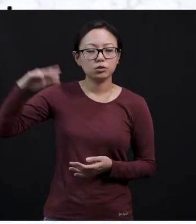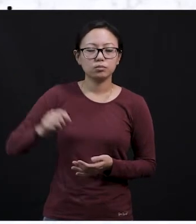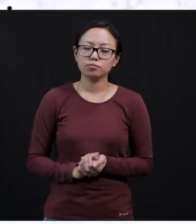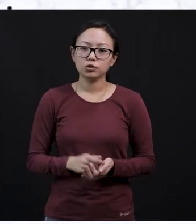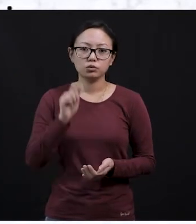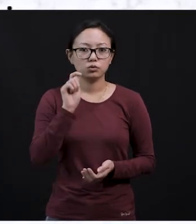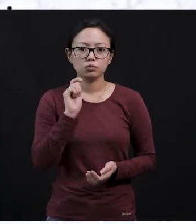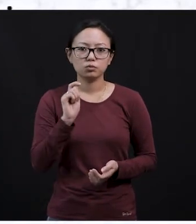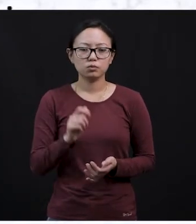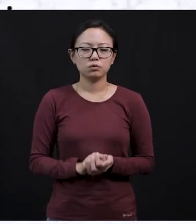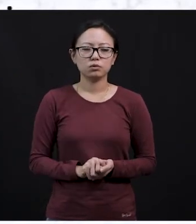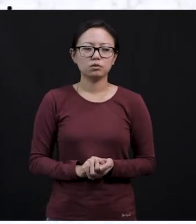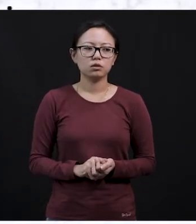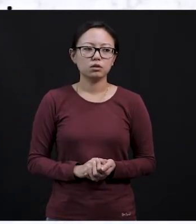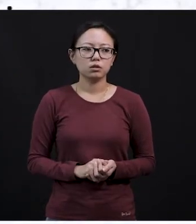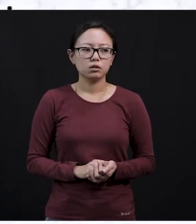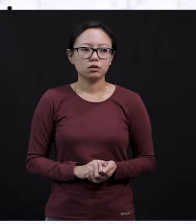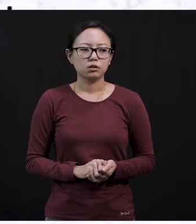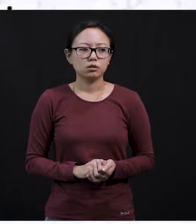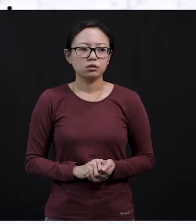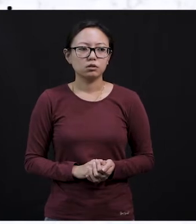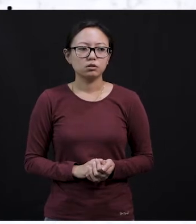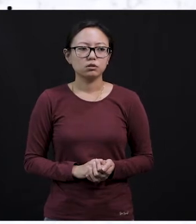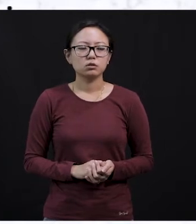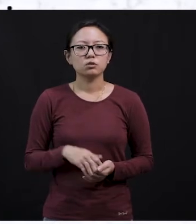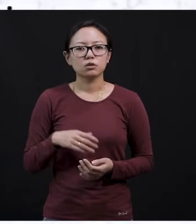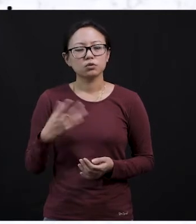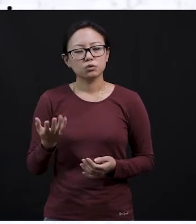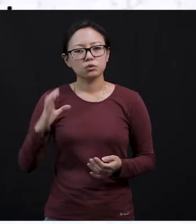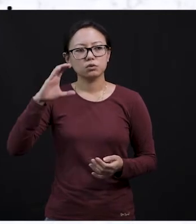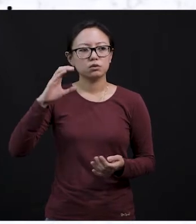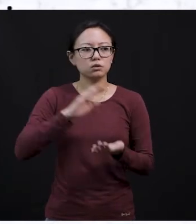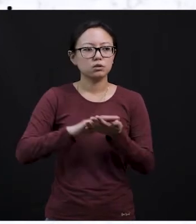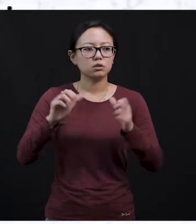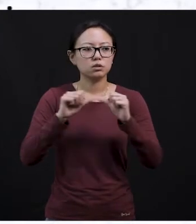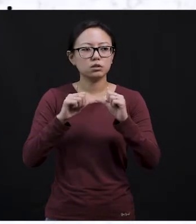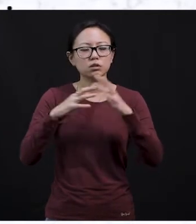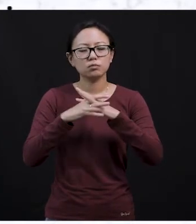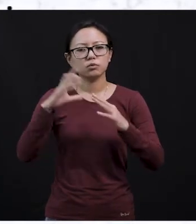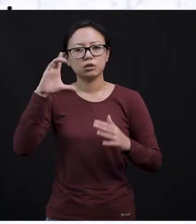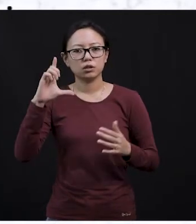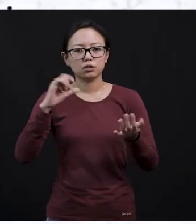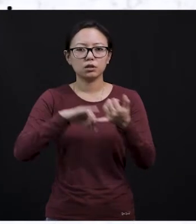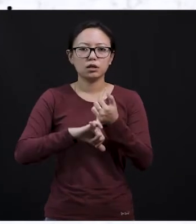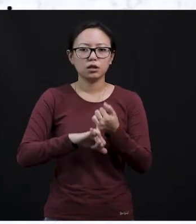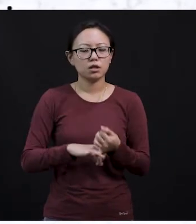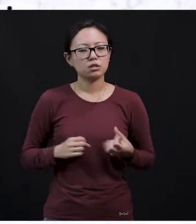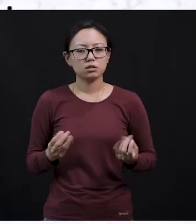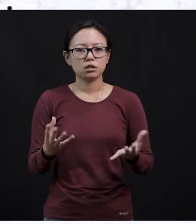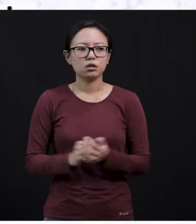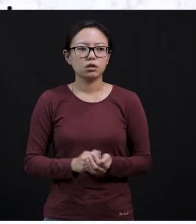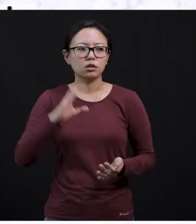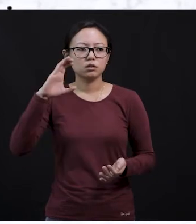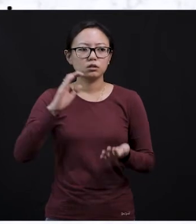a residence to live. And that is how the chols came into existence. So chol is basically a house which only